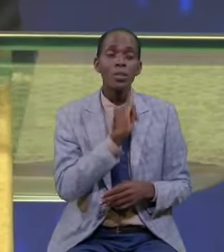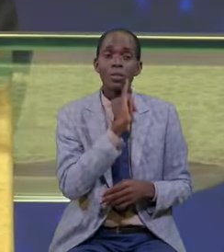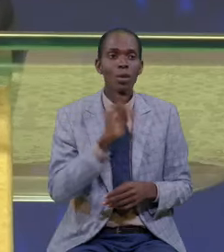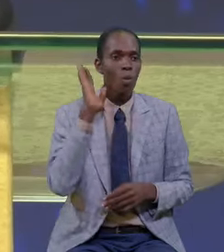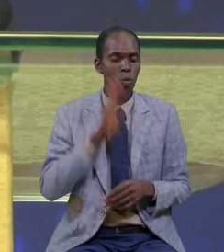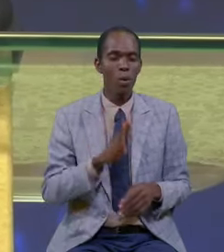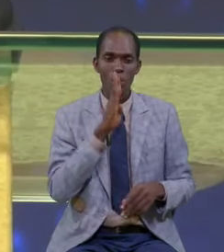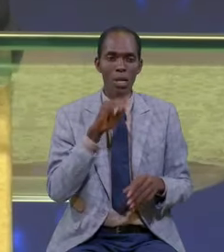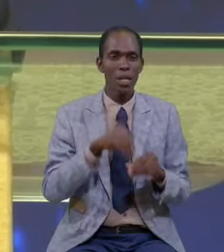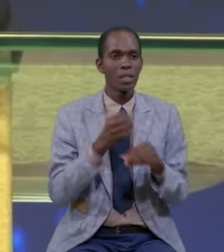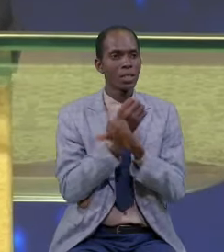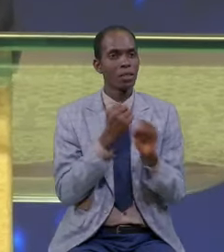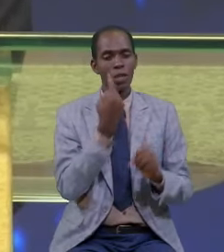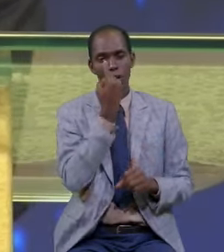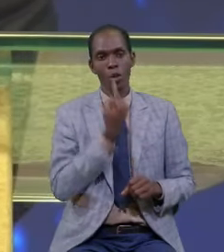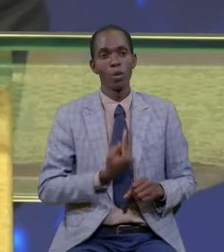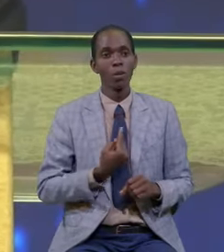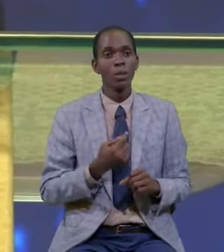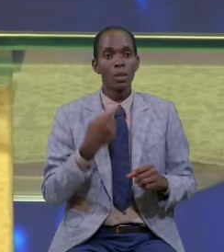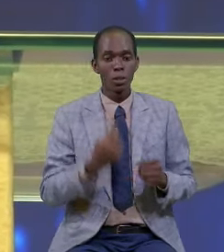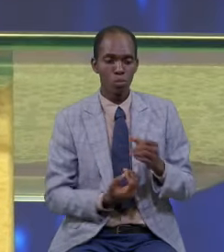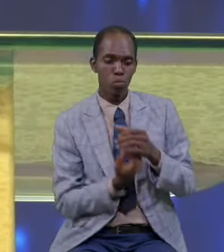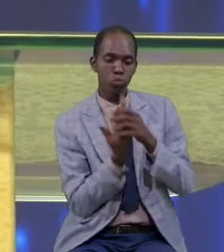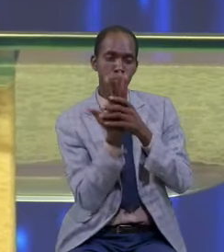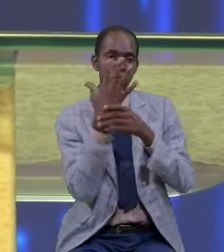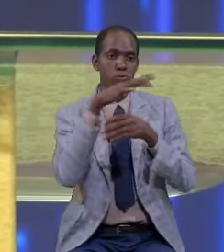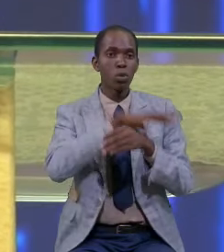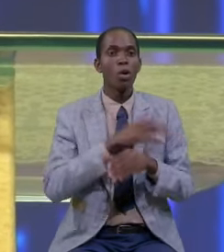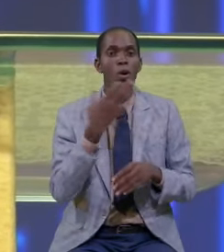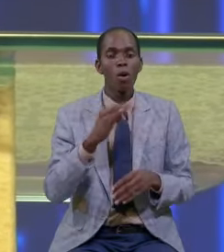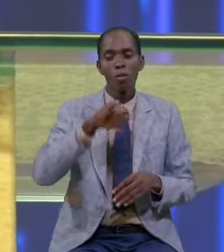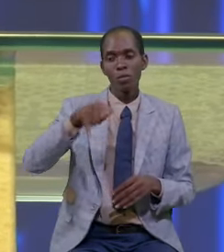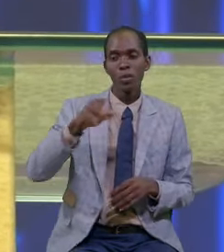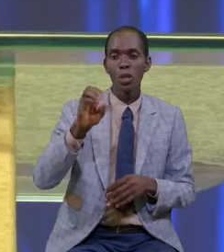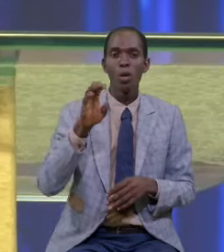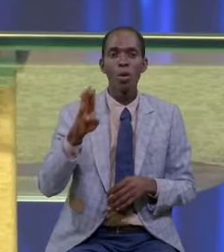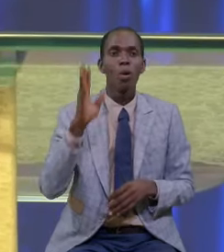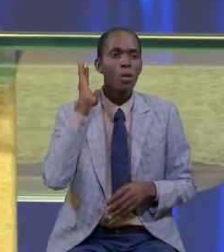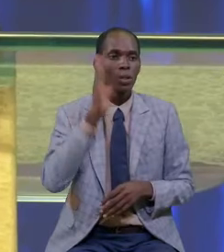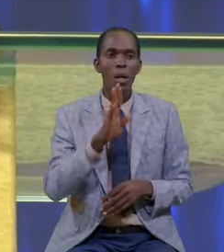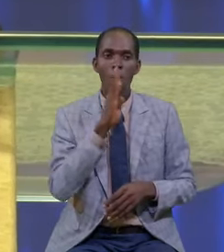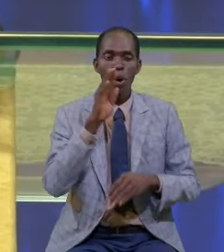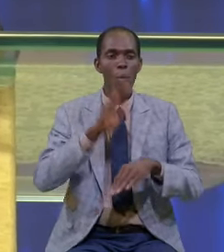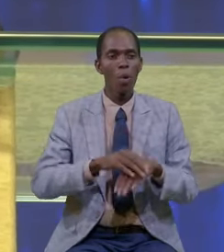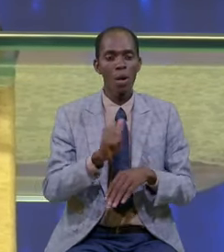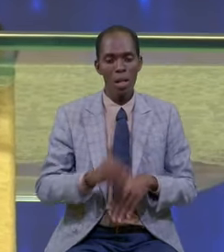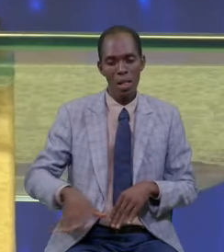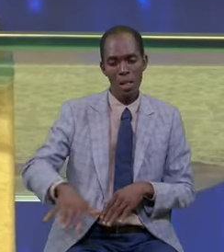The fountain of Jacob shall be upon a land of corn and